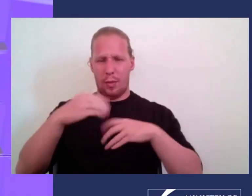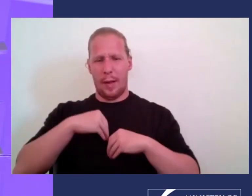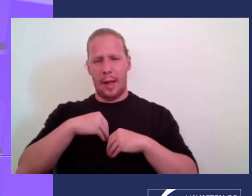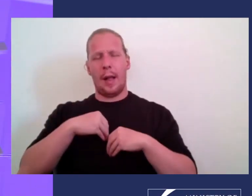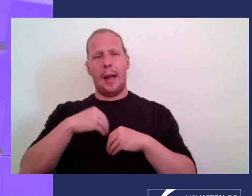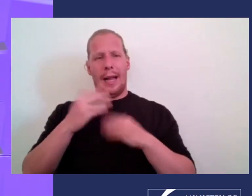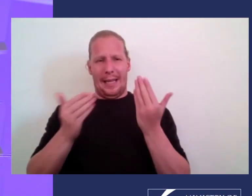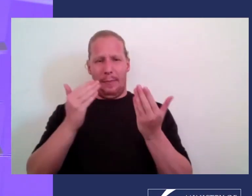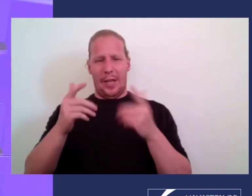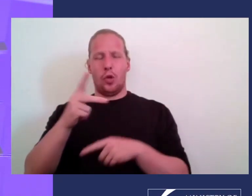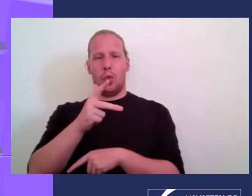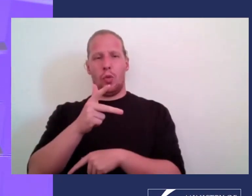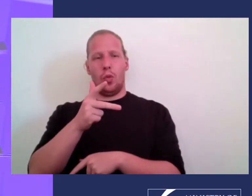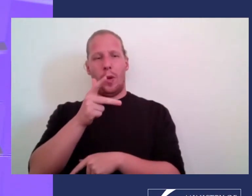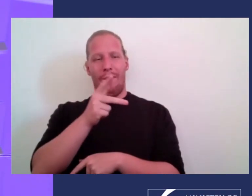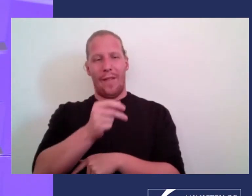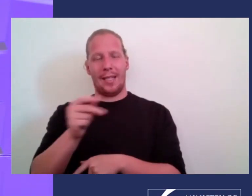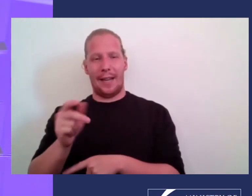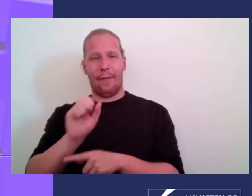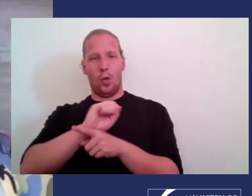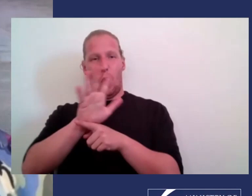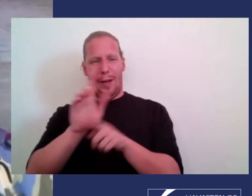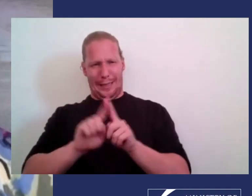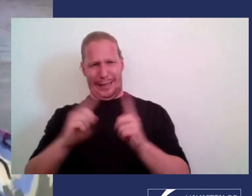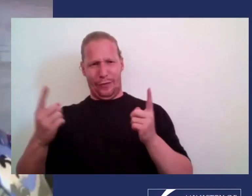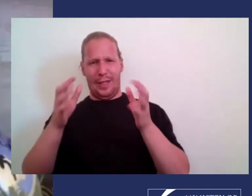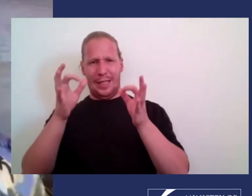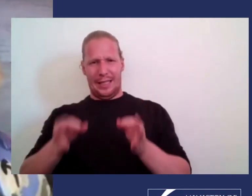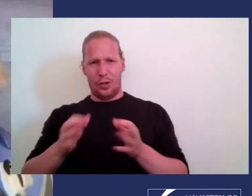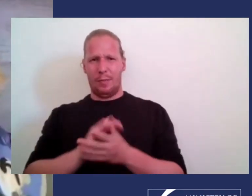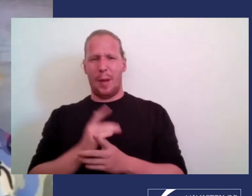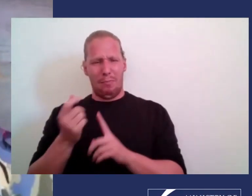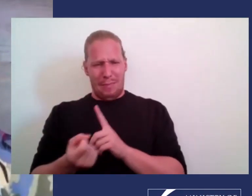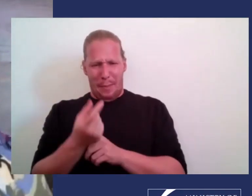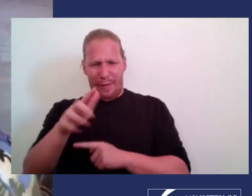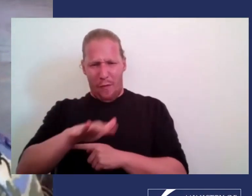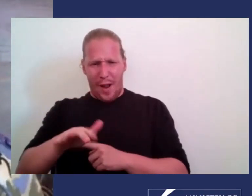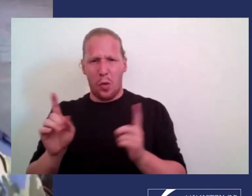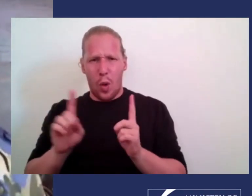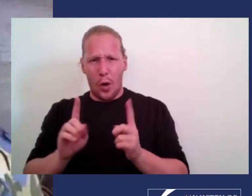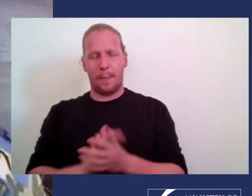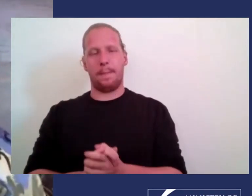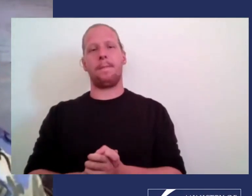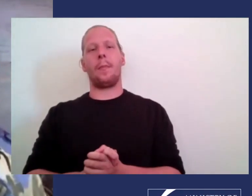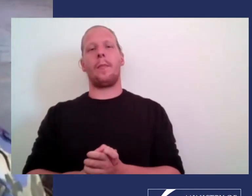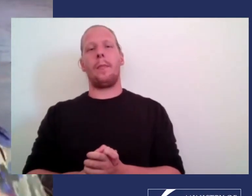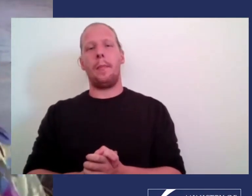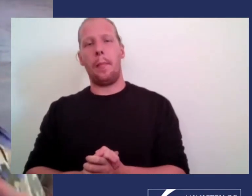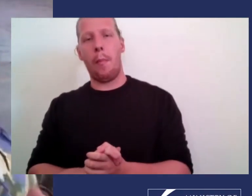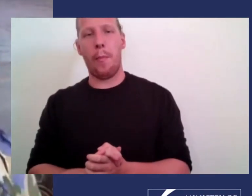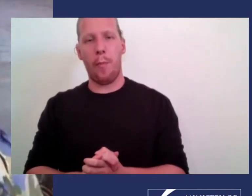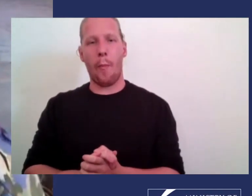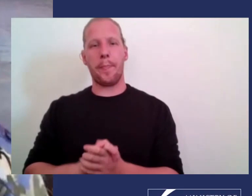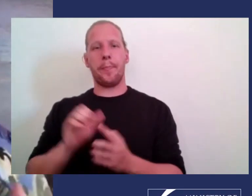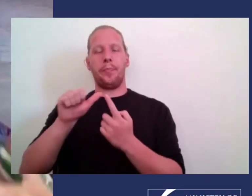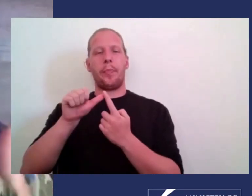decision. What's happening for us? What's happening for whānau? Yeah, look, the things that whānau are telling me is it's about the